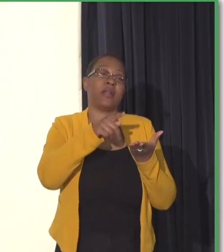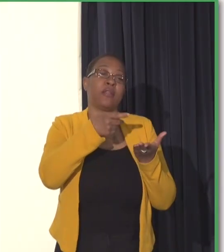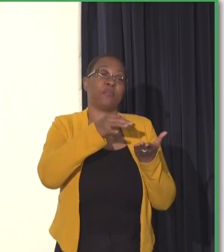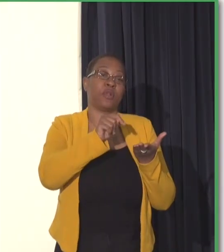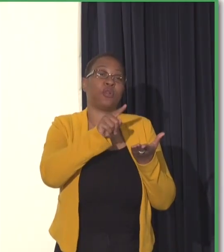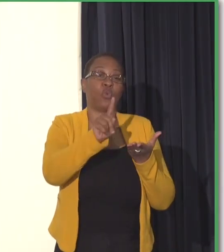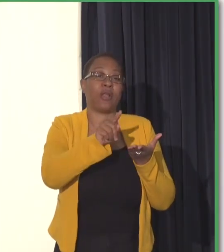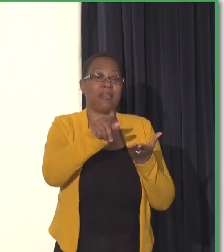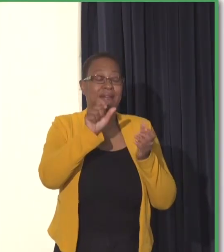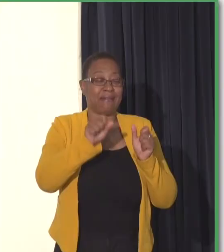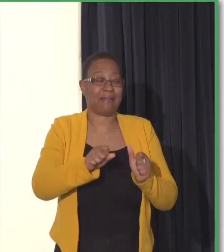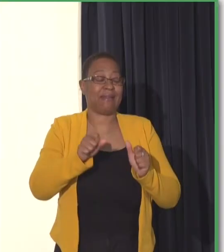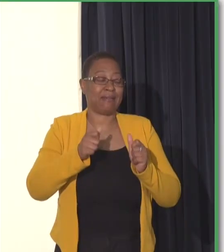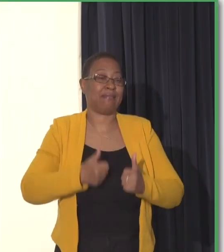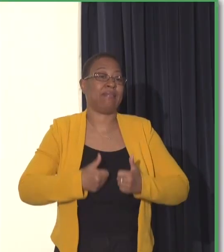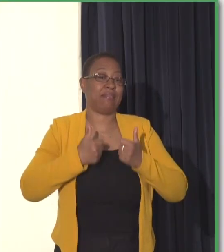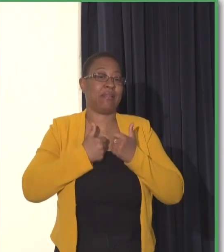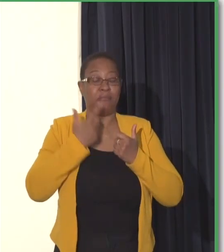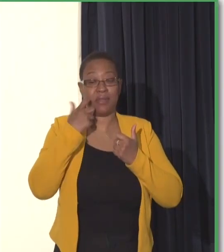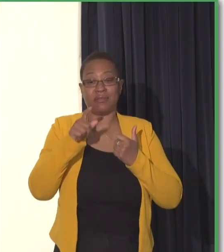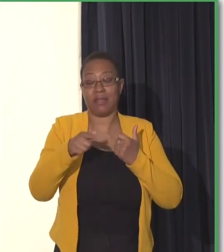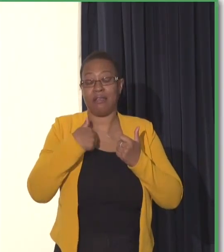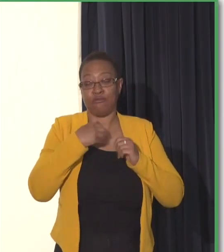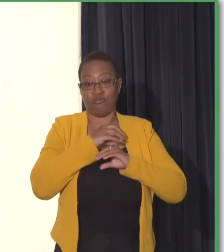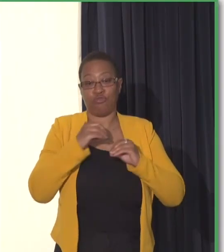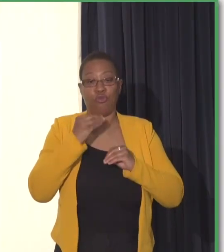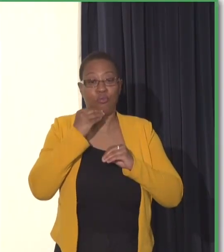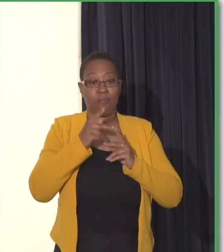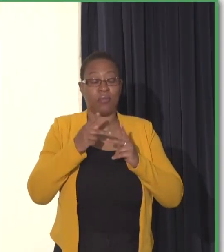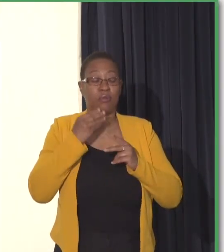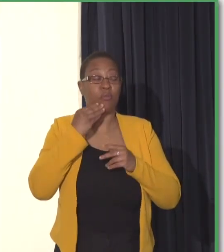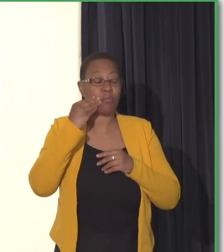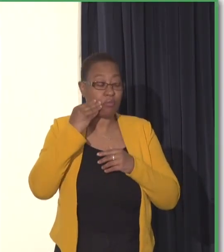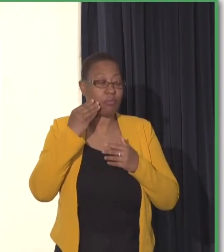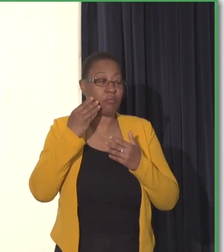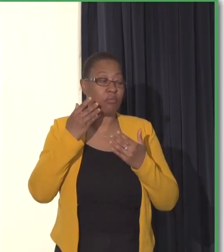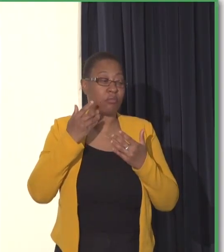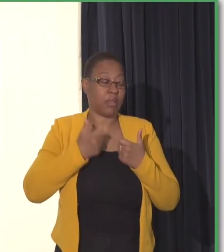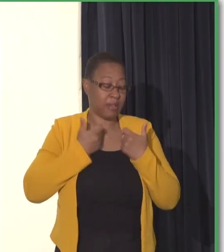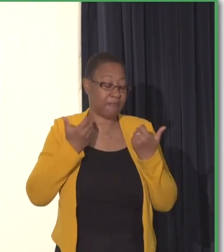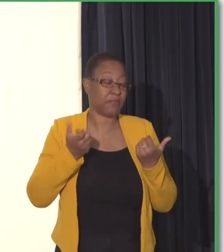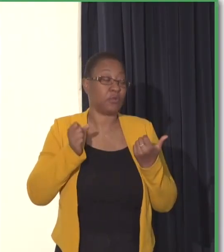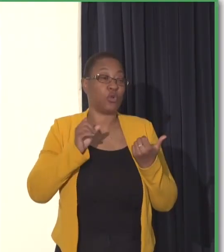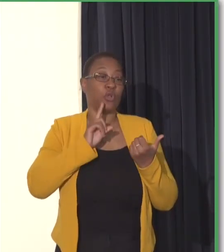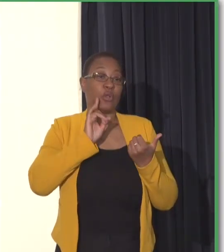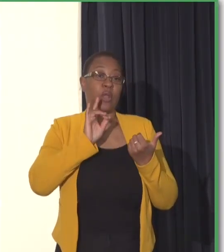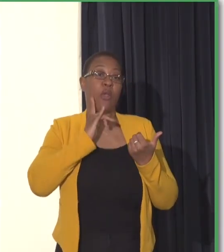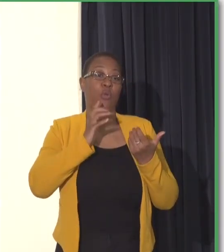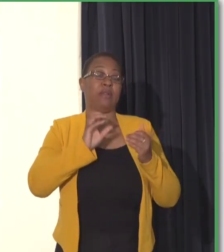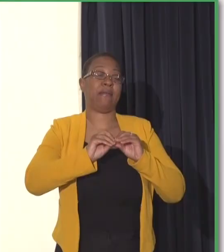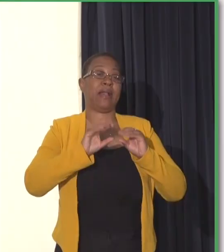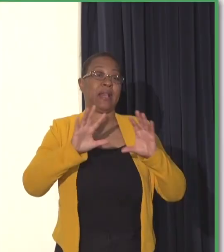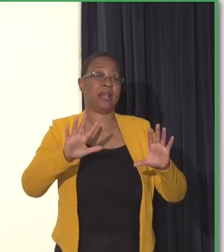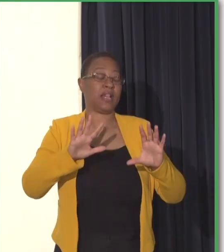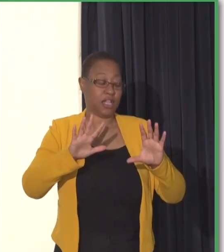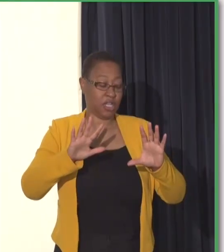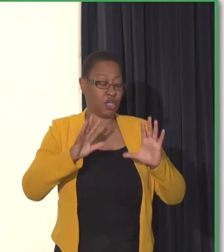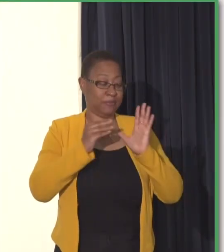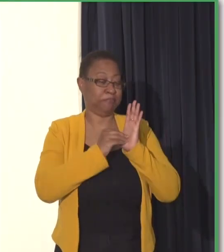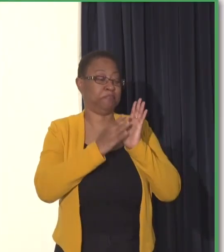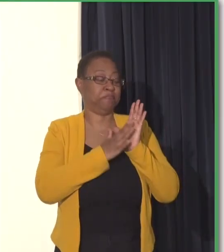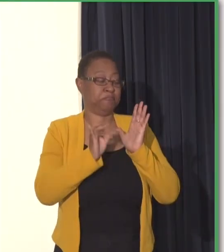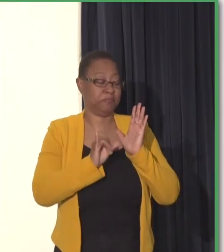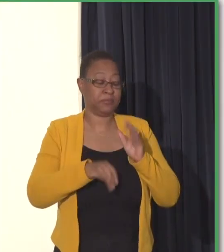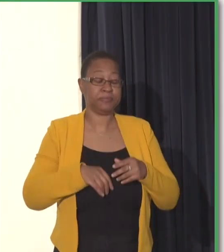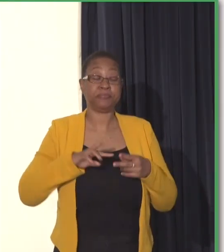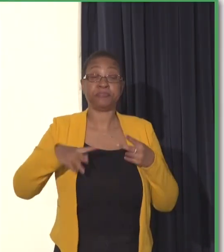all placed in housing because they had no housing at all. So I just want that to be very, very clear and on the record.